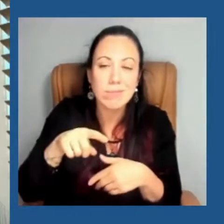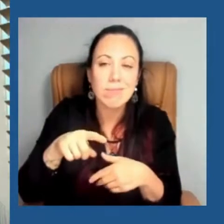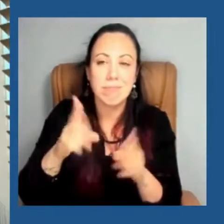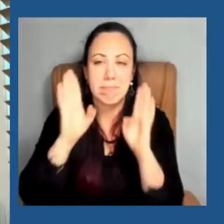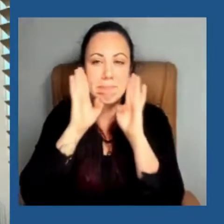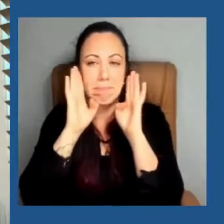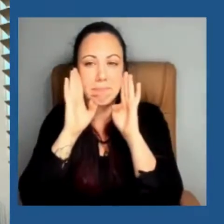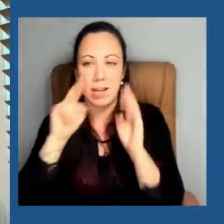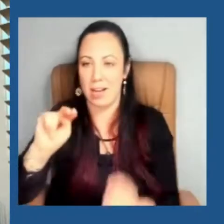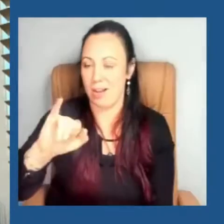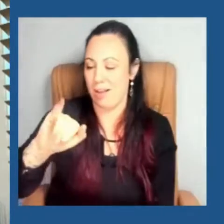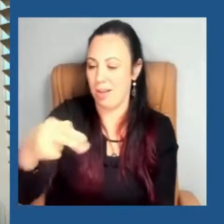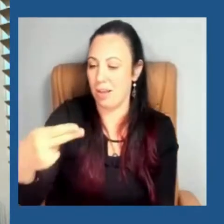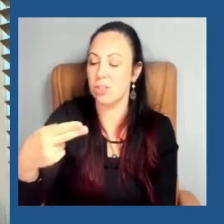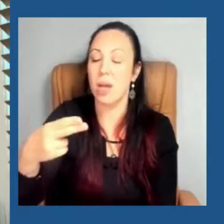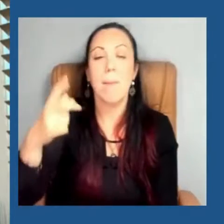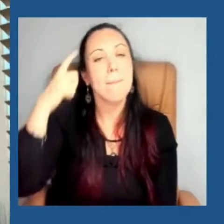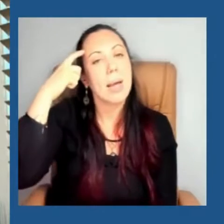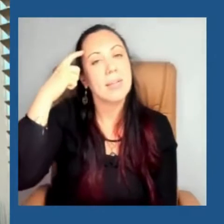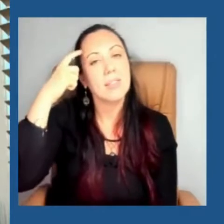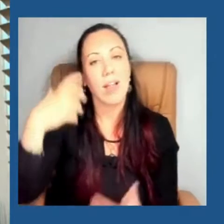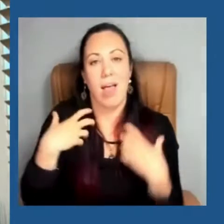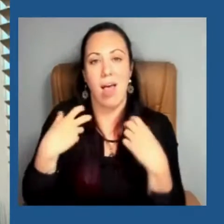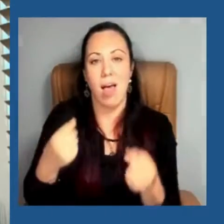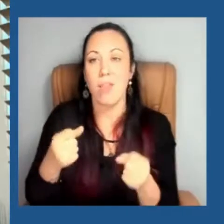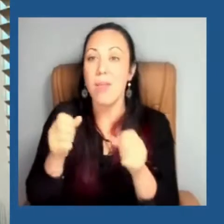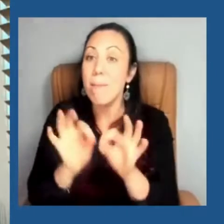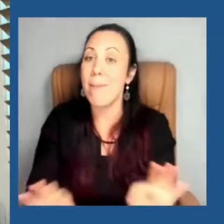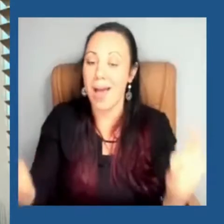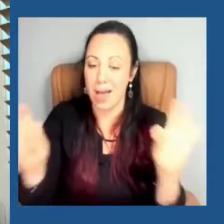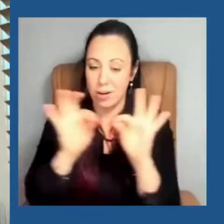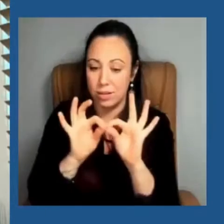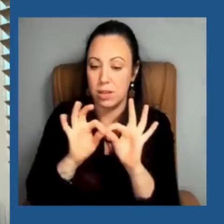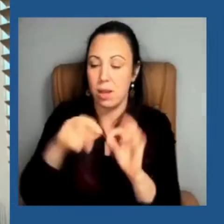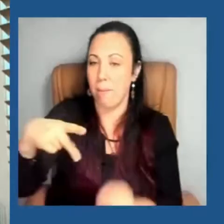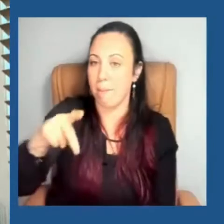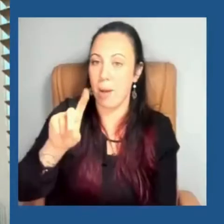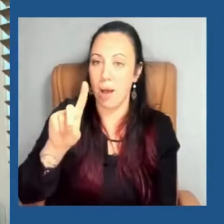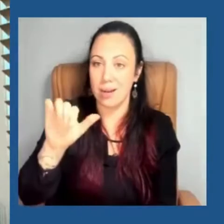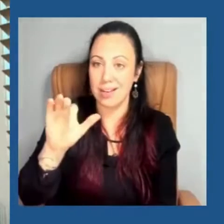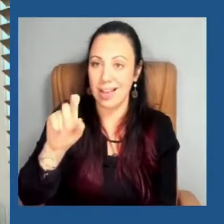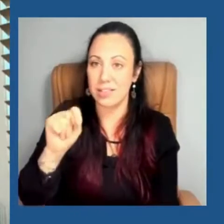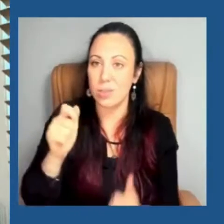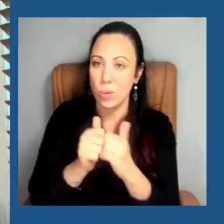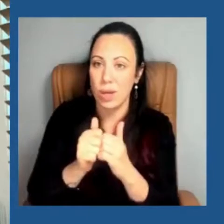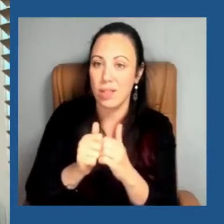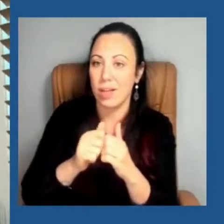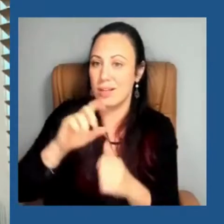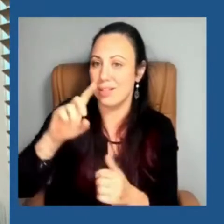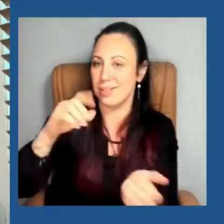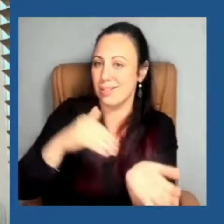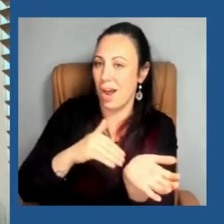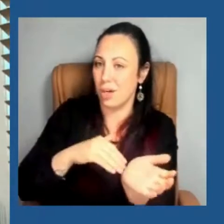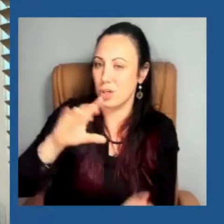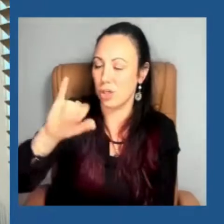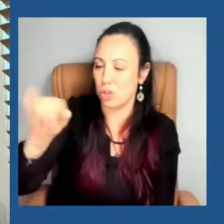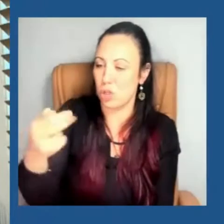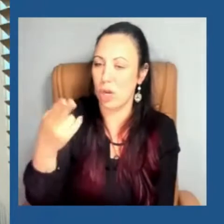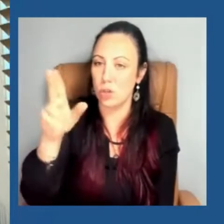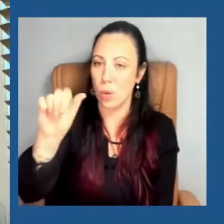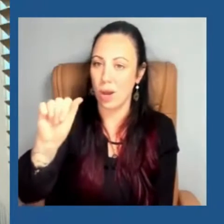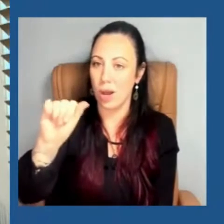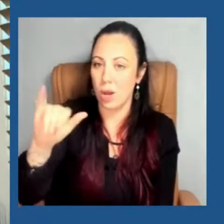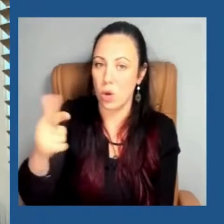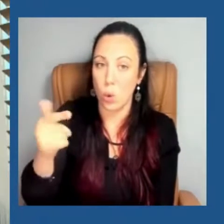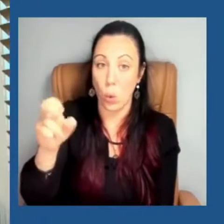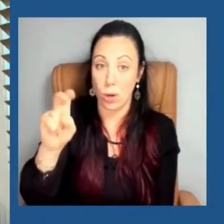NIMH's Mental Health Matters podcast episode I did recently with NIMH Director Dr. Joshua Gordon. In our lab here